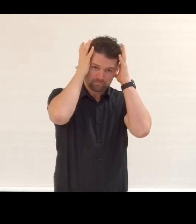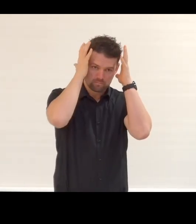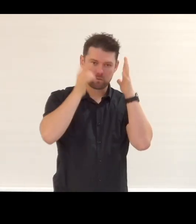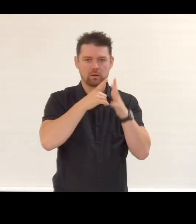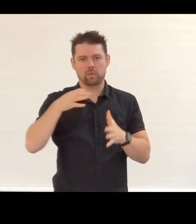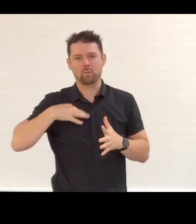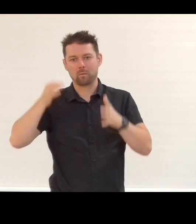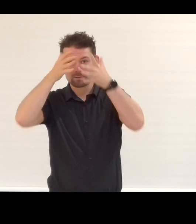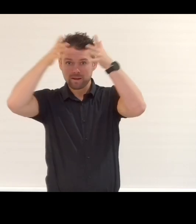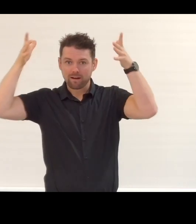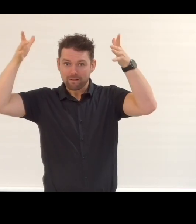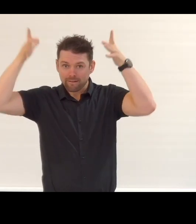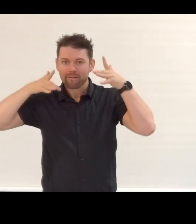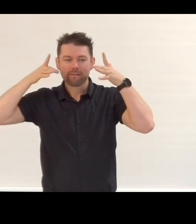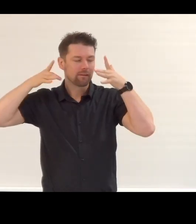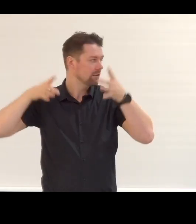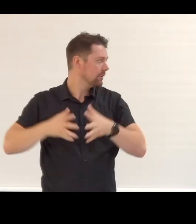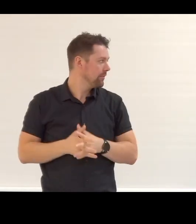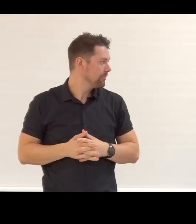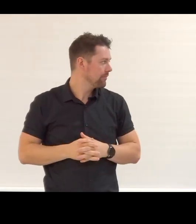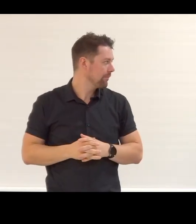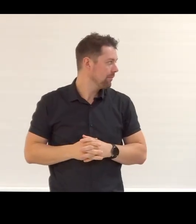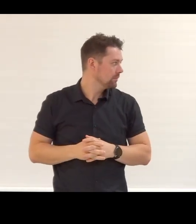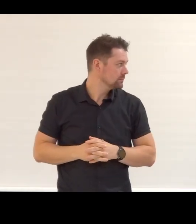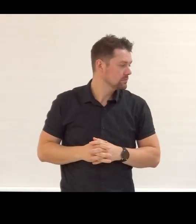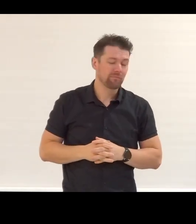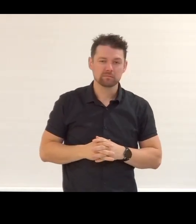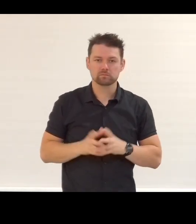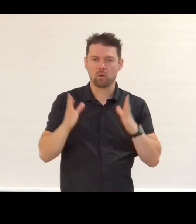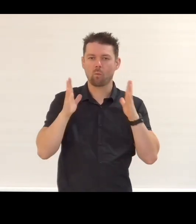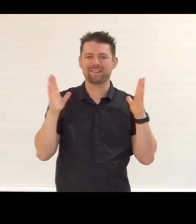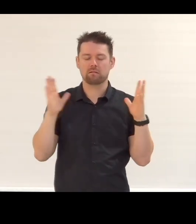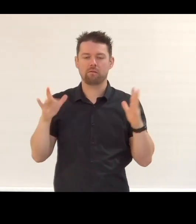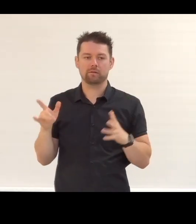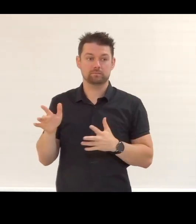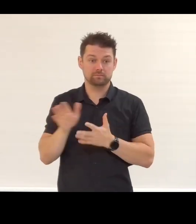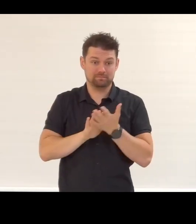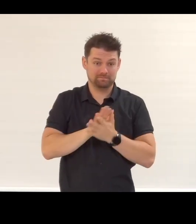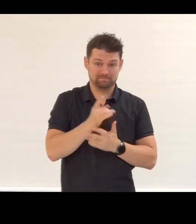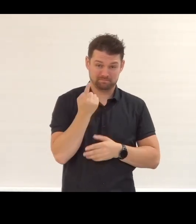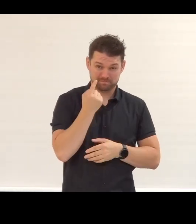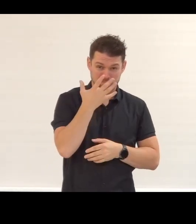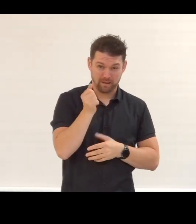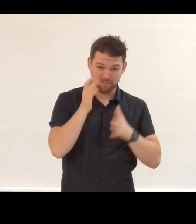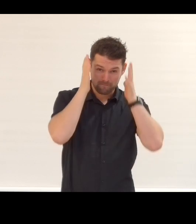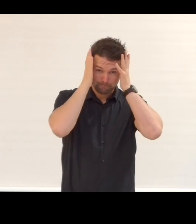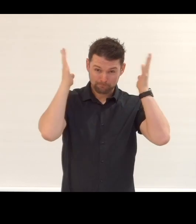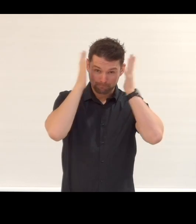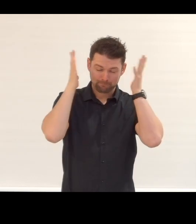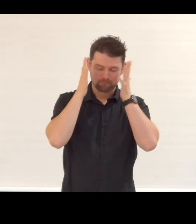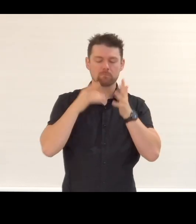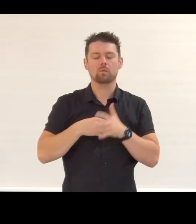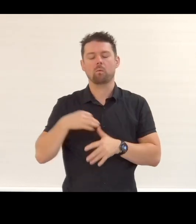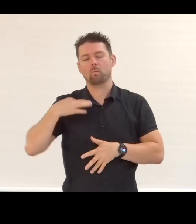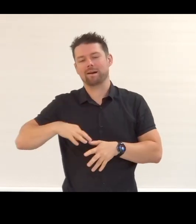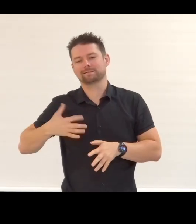with a solution for that. And we figured out that the white helmets were wider. So for people with a big head, we used the white helmets as well. So